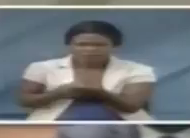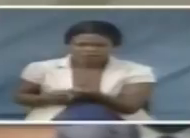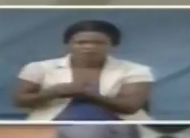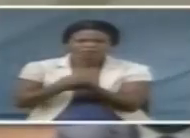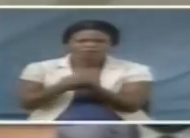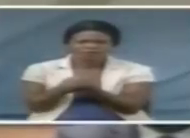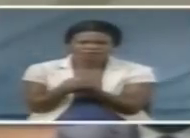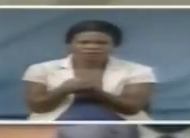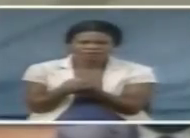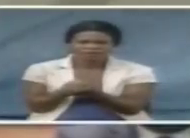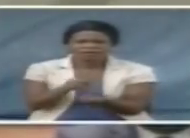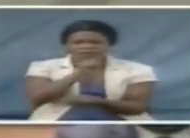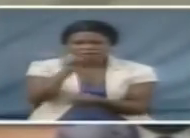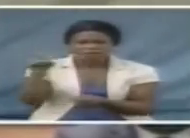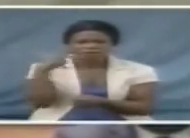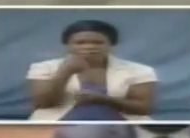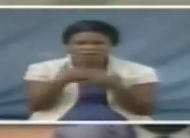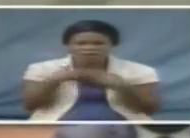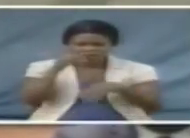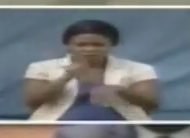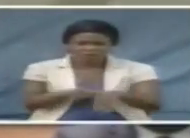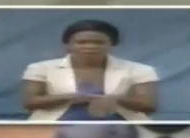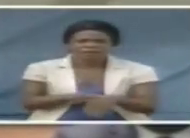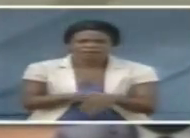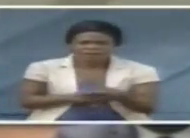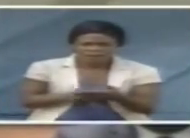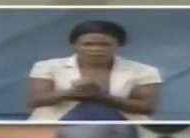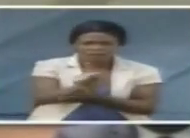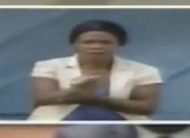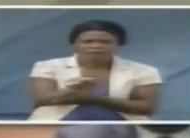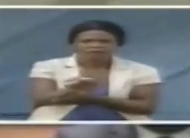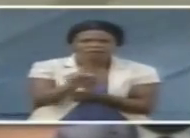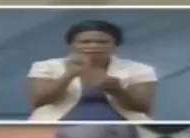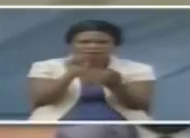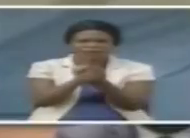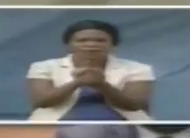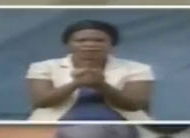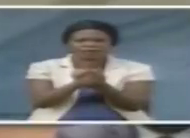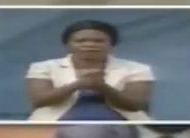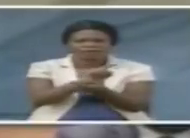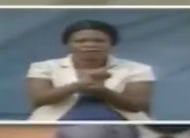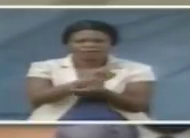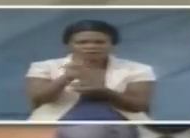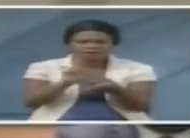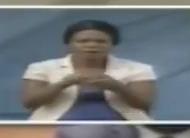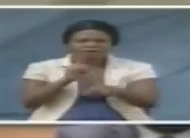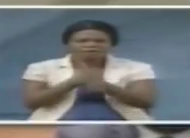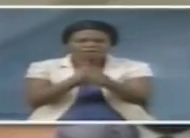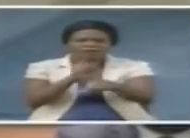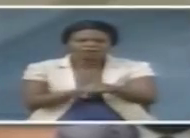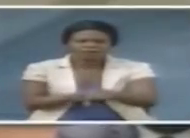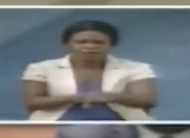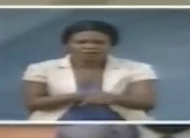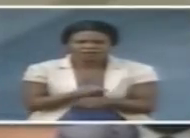Government will continue to support those that have got time to pay agreements within